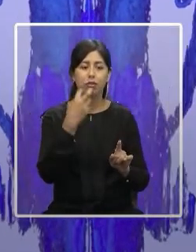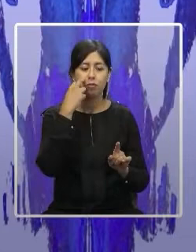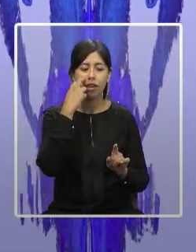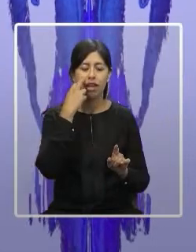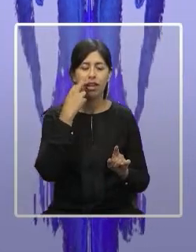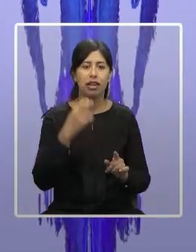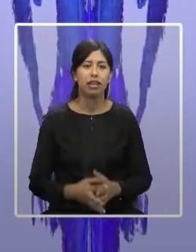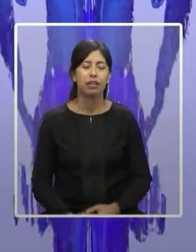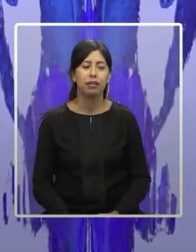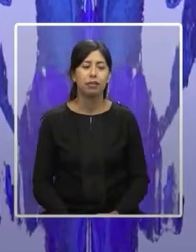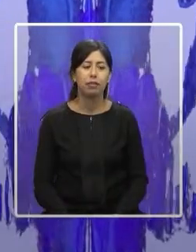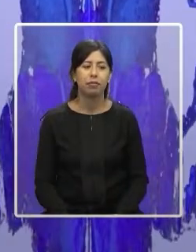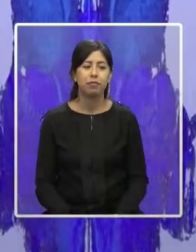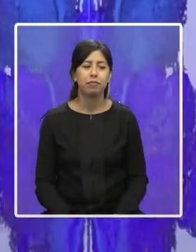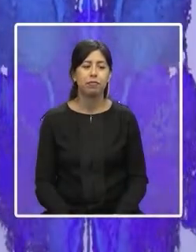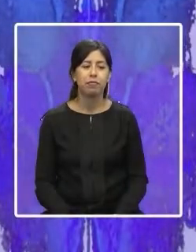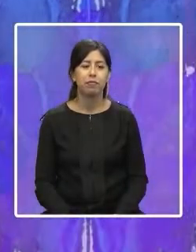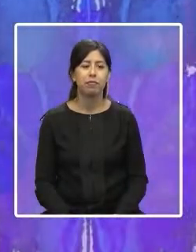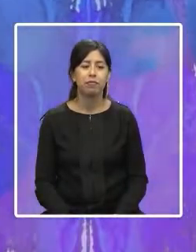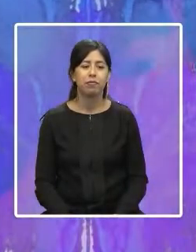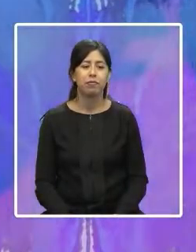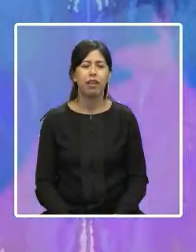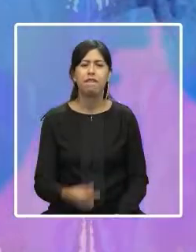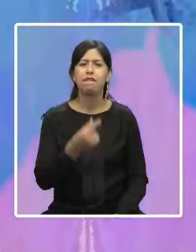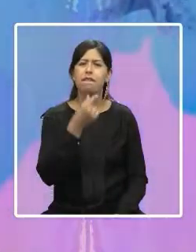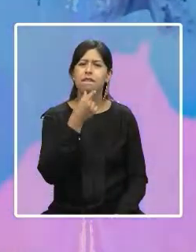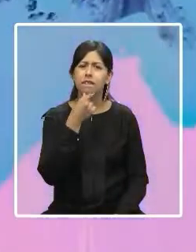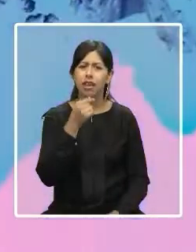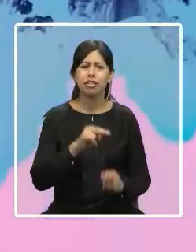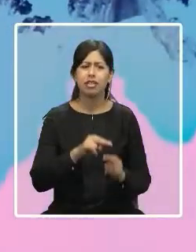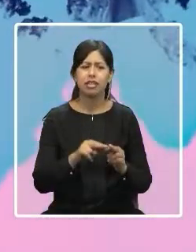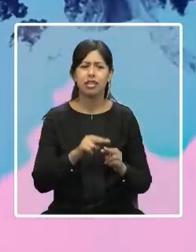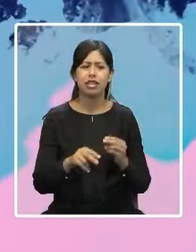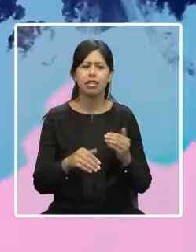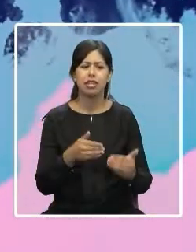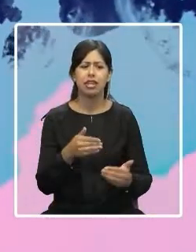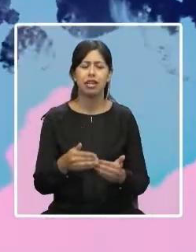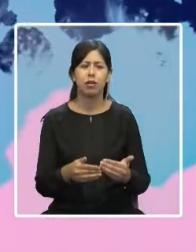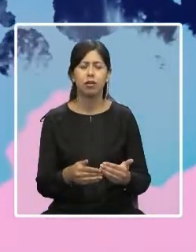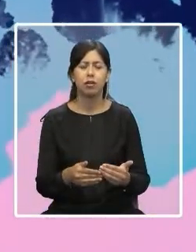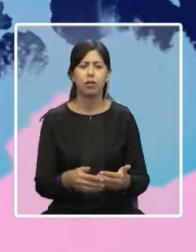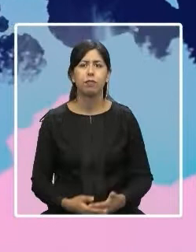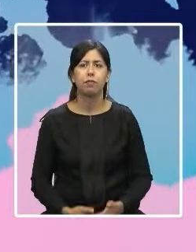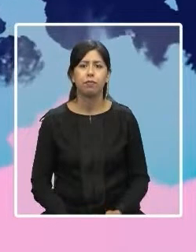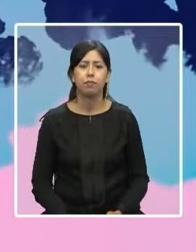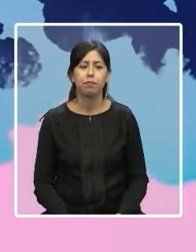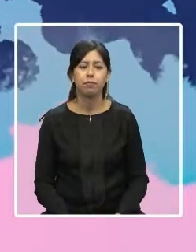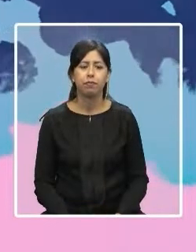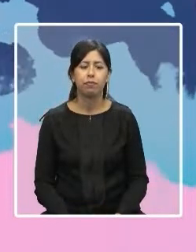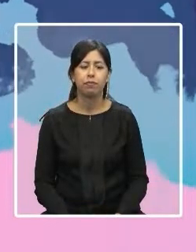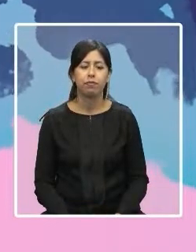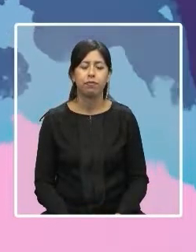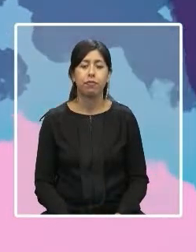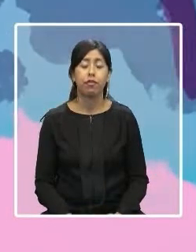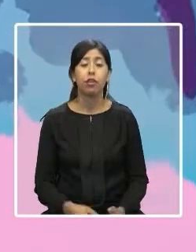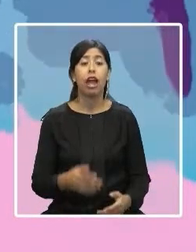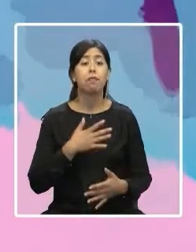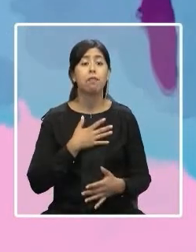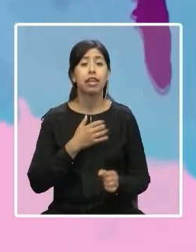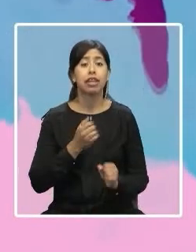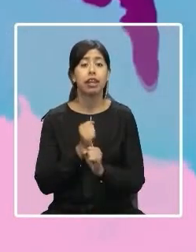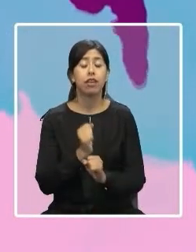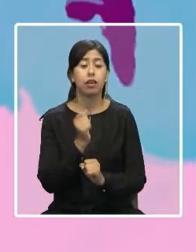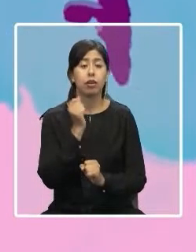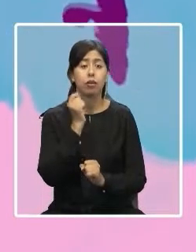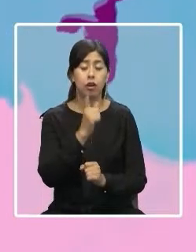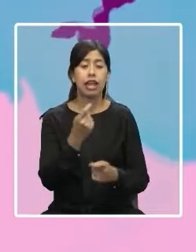myself. Very easy to do that. So what is my work? Is trying to work on this